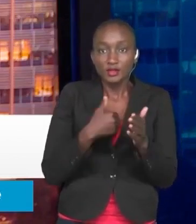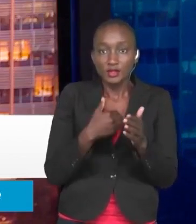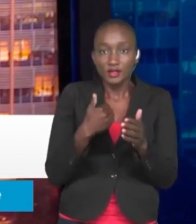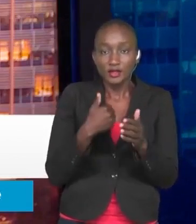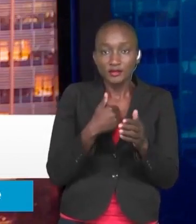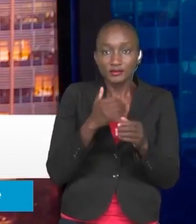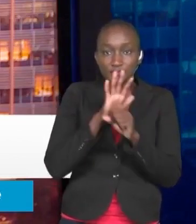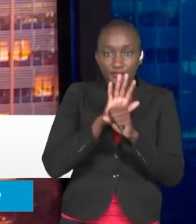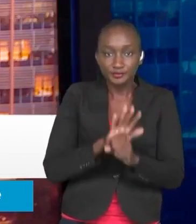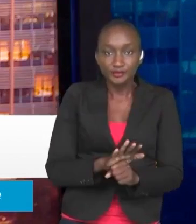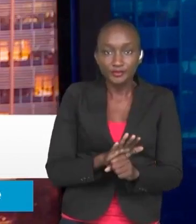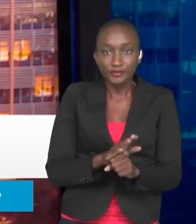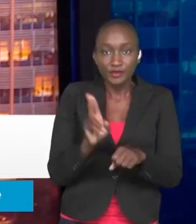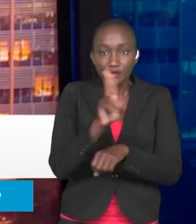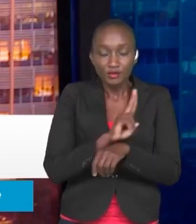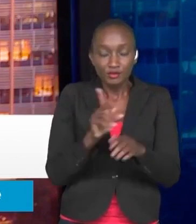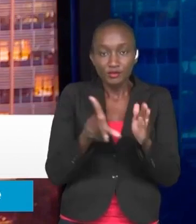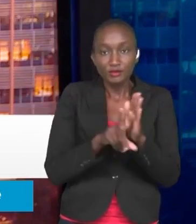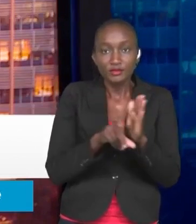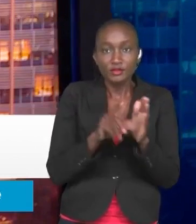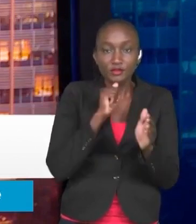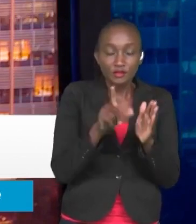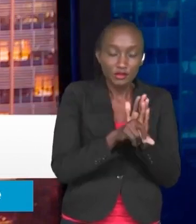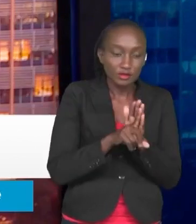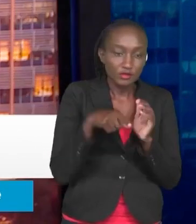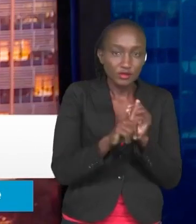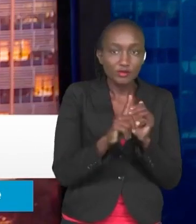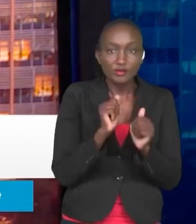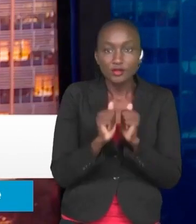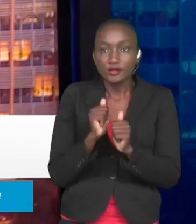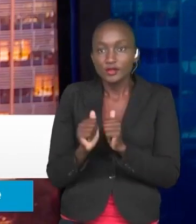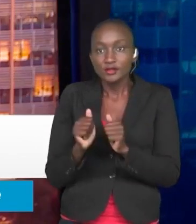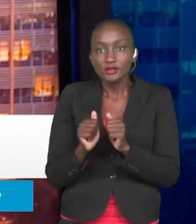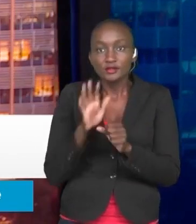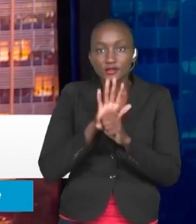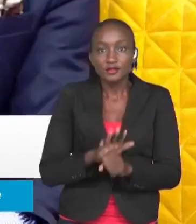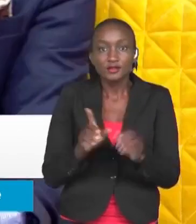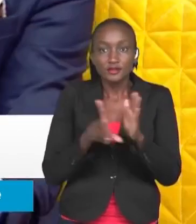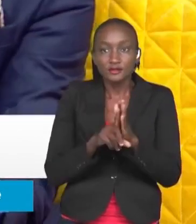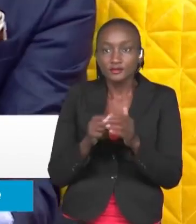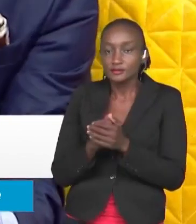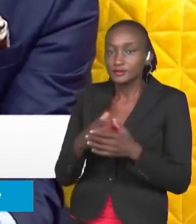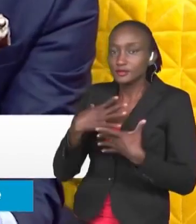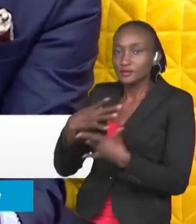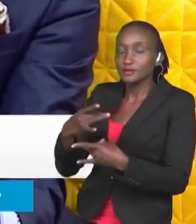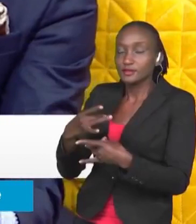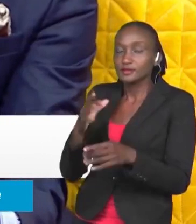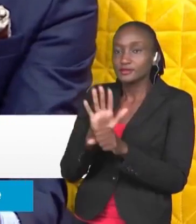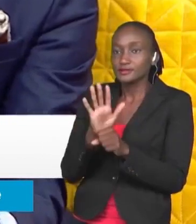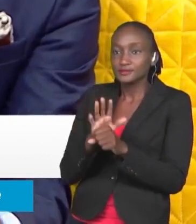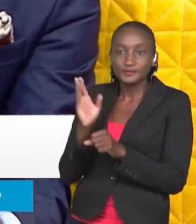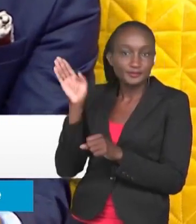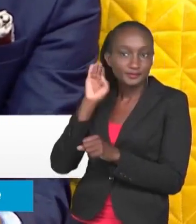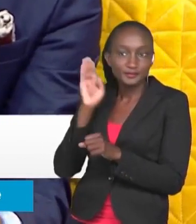discriminatory application of the law. It is not the law itself that is discriminatory. Okay. Yes. Very interesting. Now, listen to this.